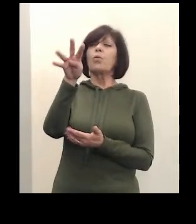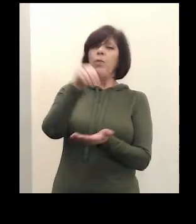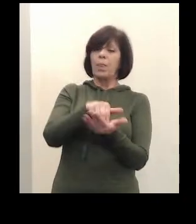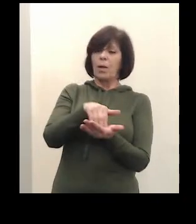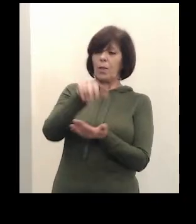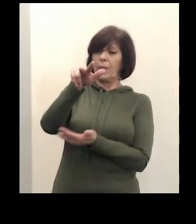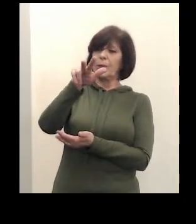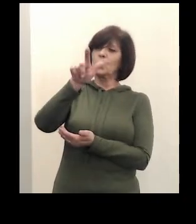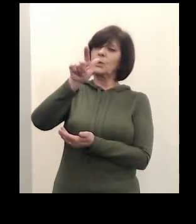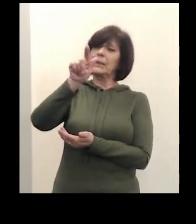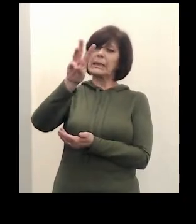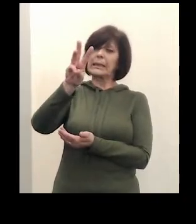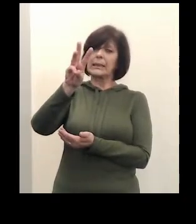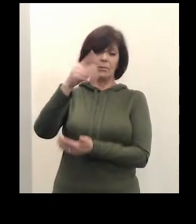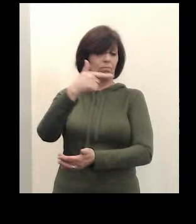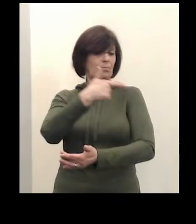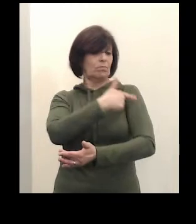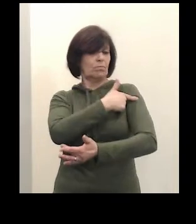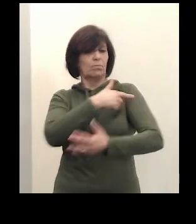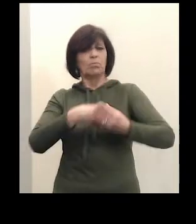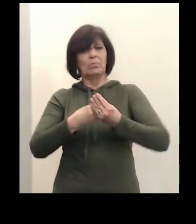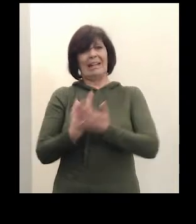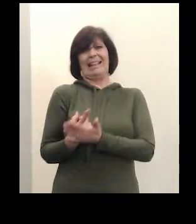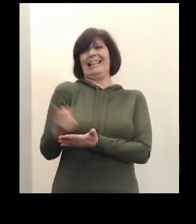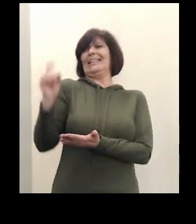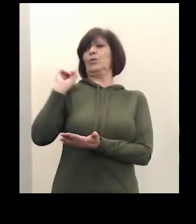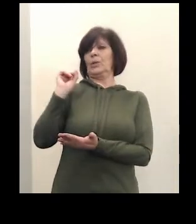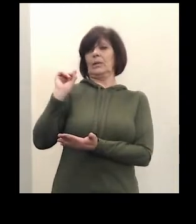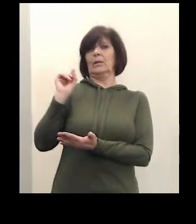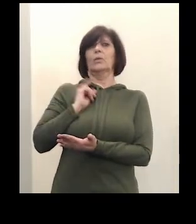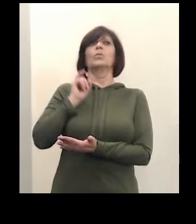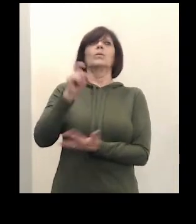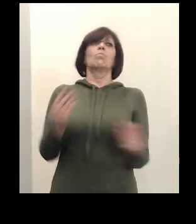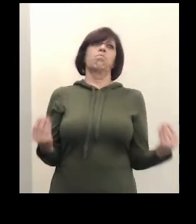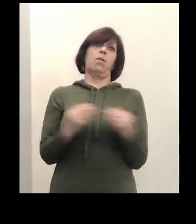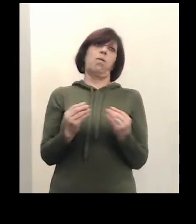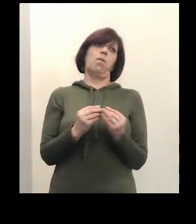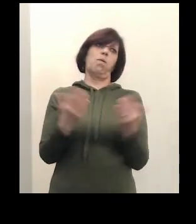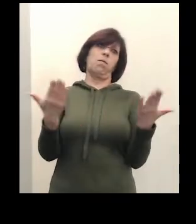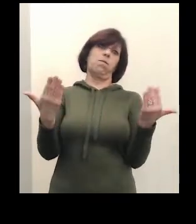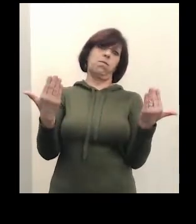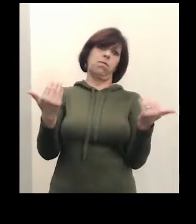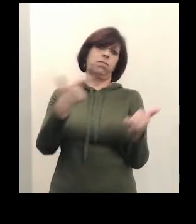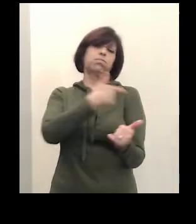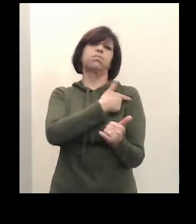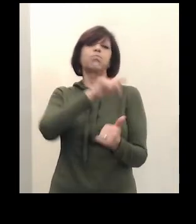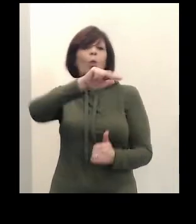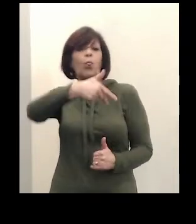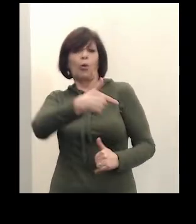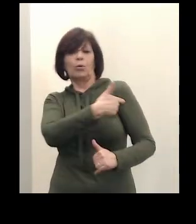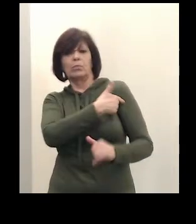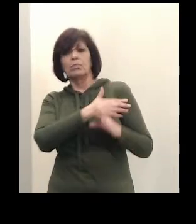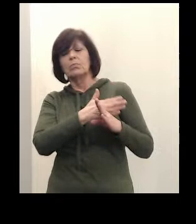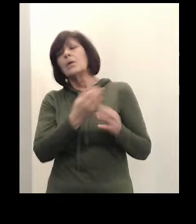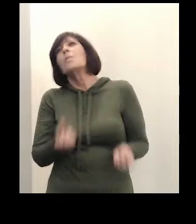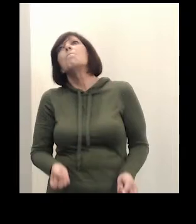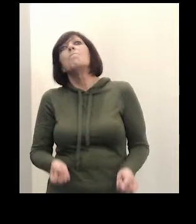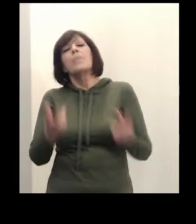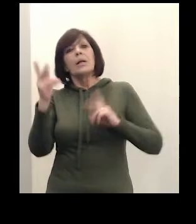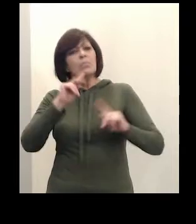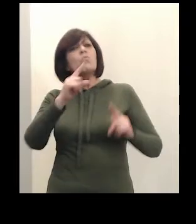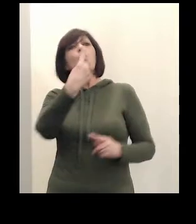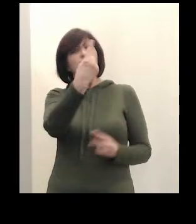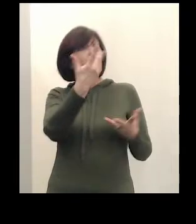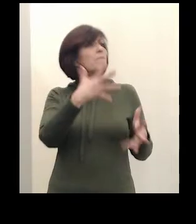24,326 people who got a booster dose in the past week, but we need many more people to get a booster dose. We have a lot of people who had a first dose,